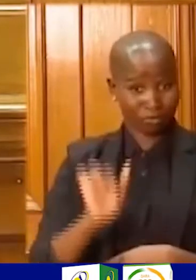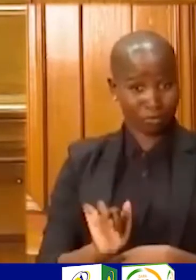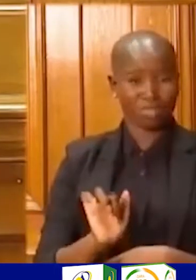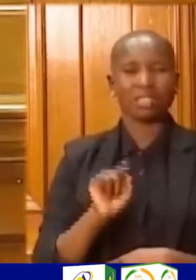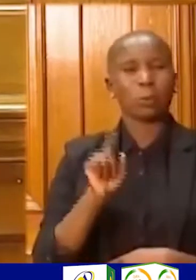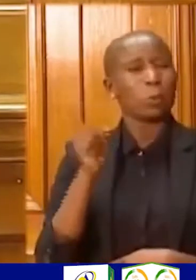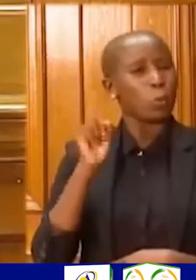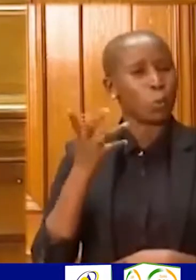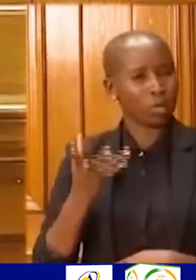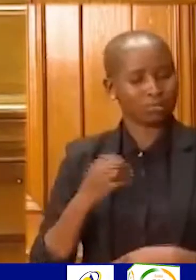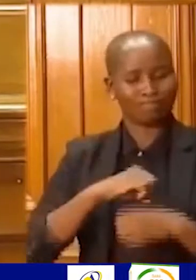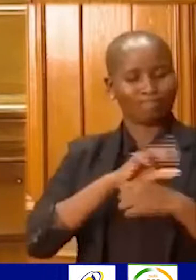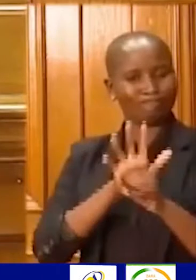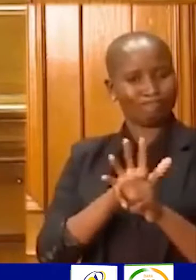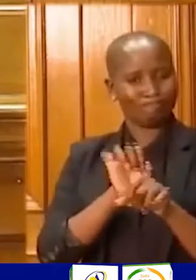coronavirus pandemic.